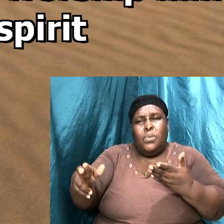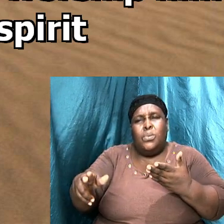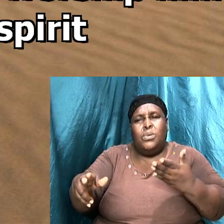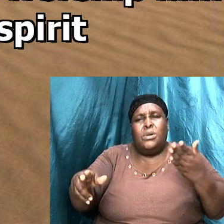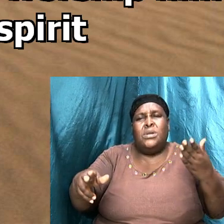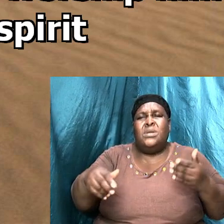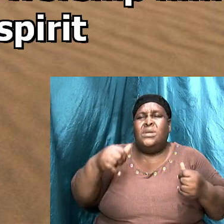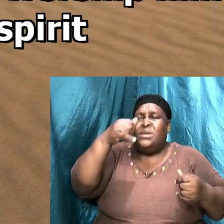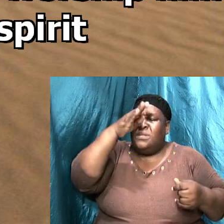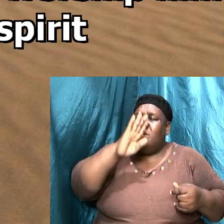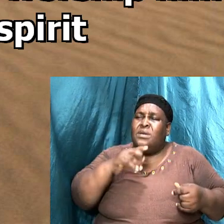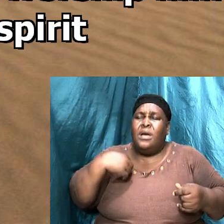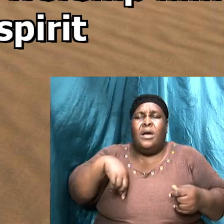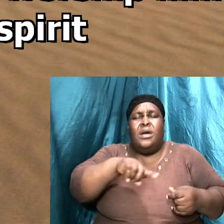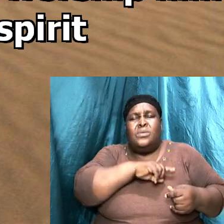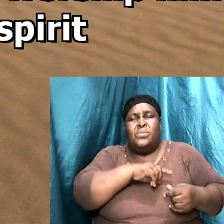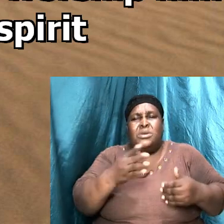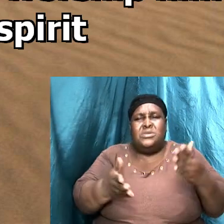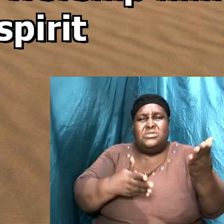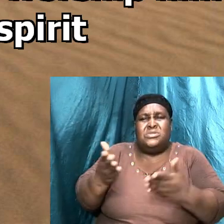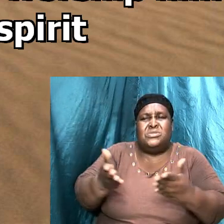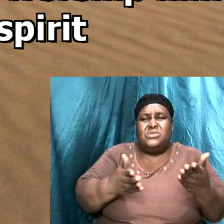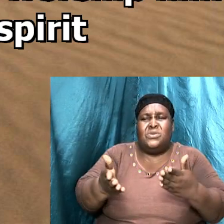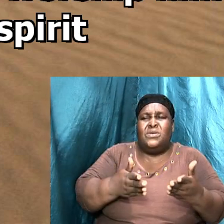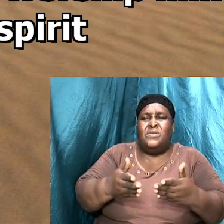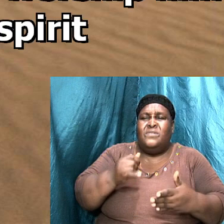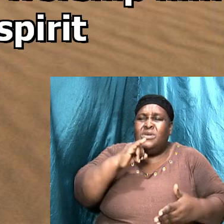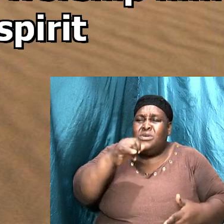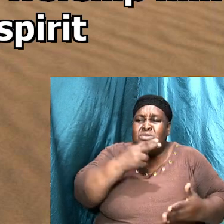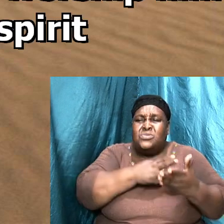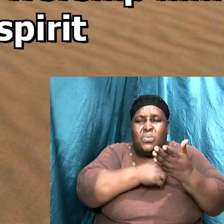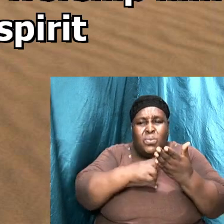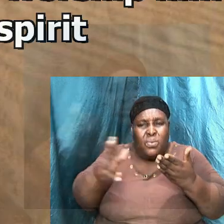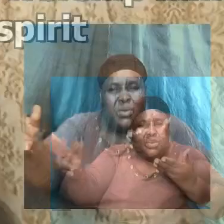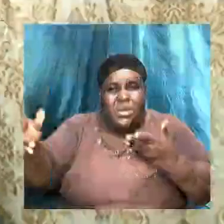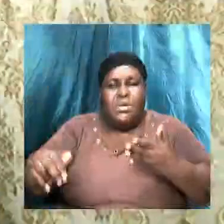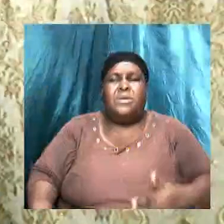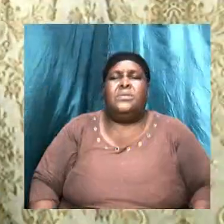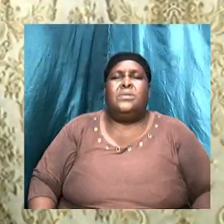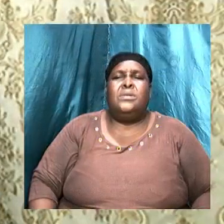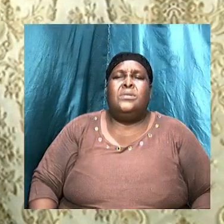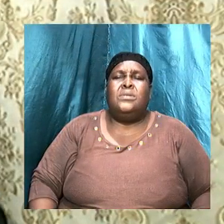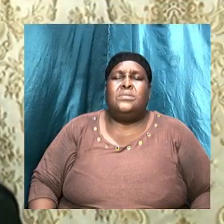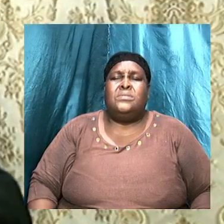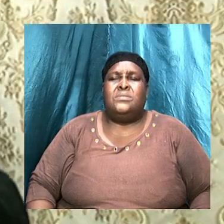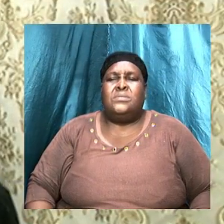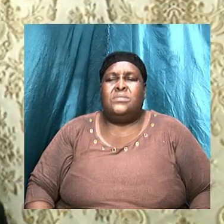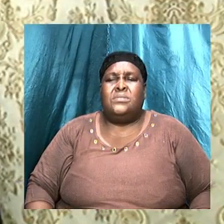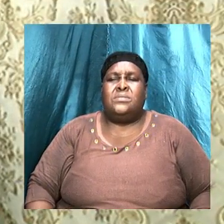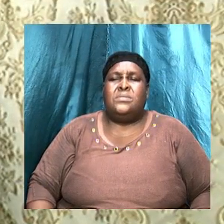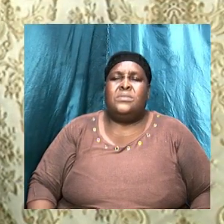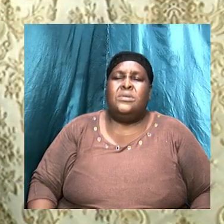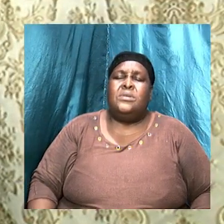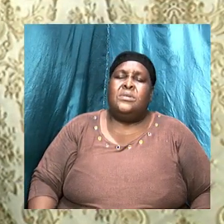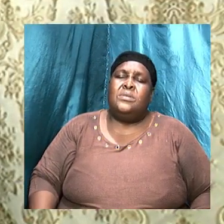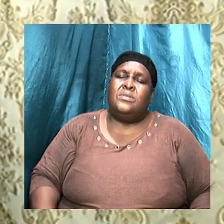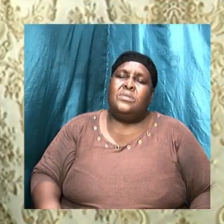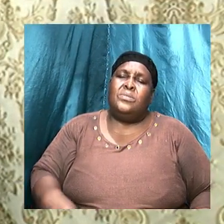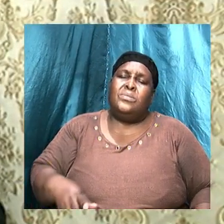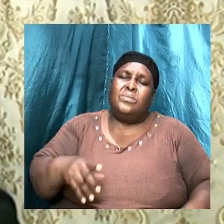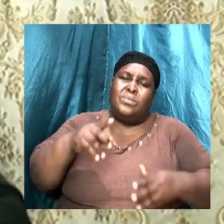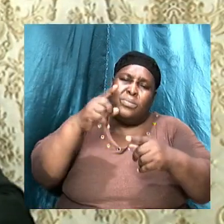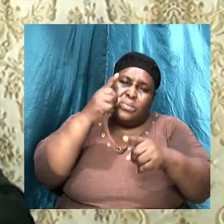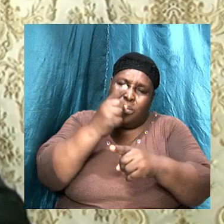the God that we serve is holy. And we're going to talk about holiness as we come next week. But look here. The original word